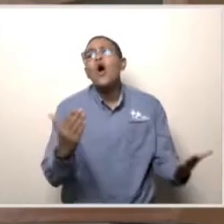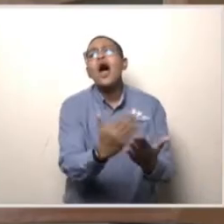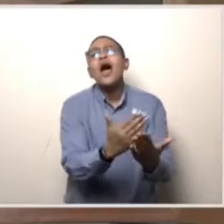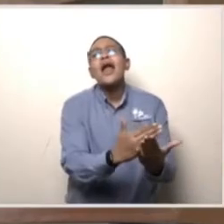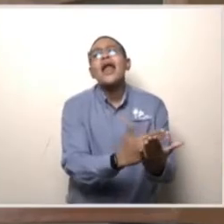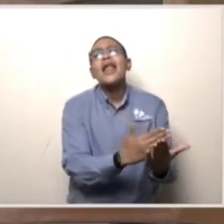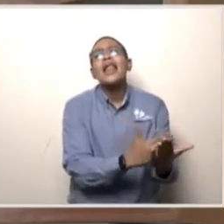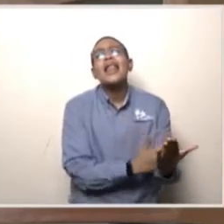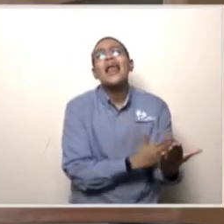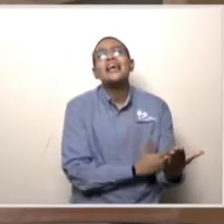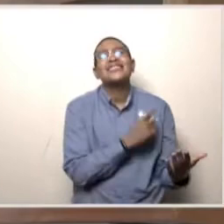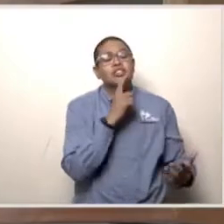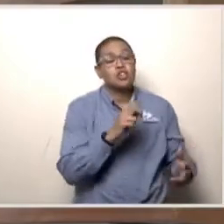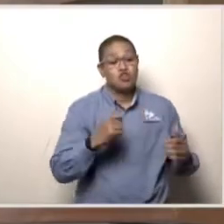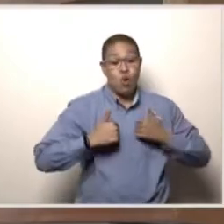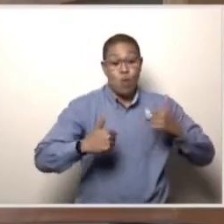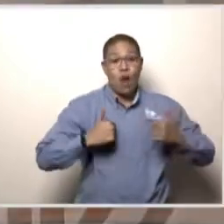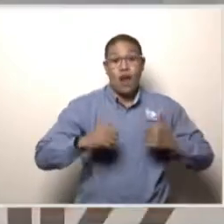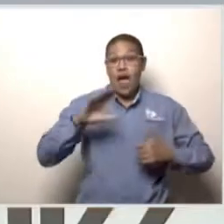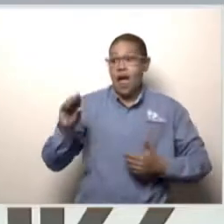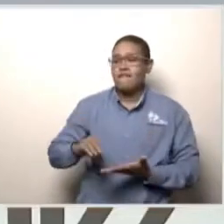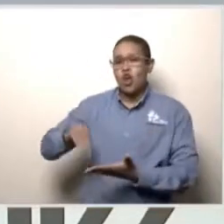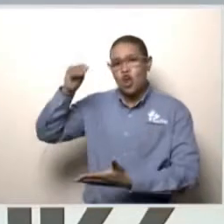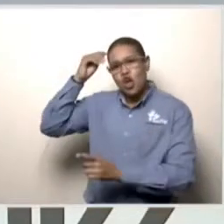Rwanda and African nations learn from them?